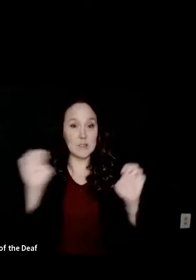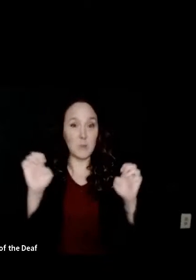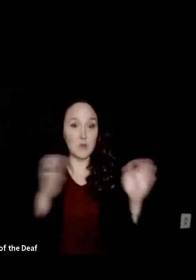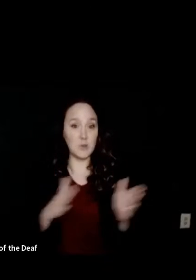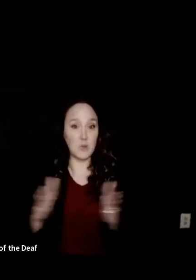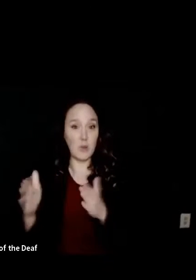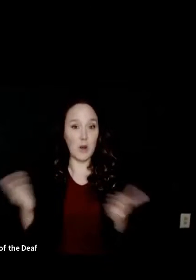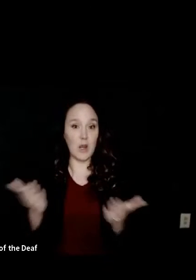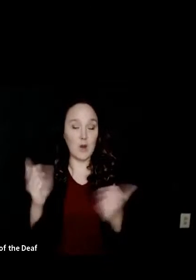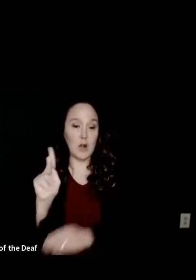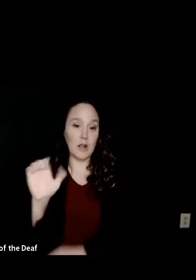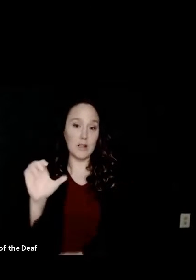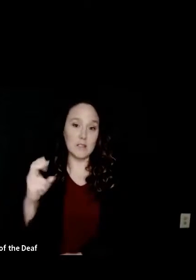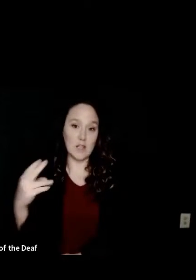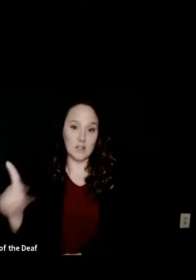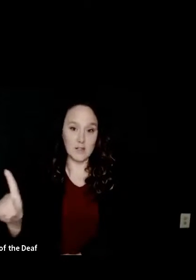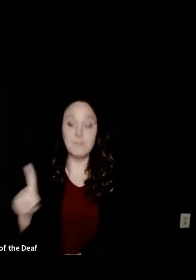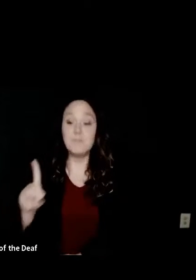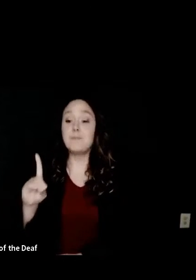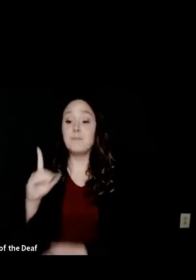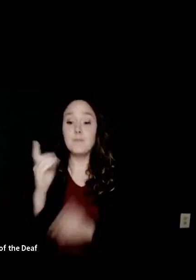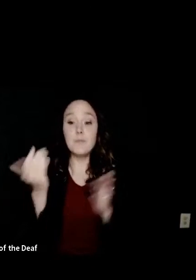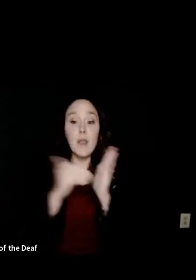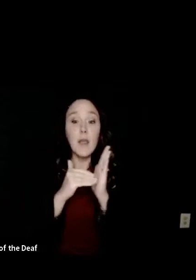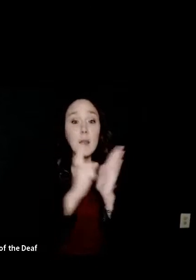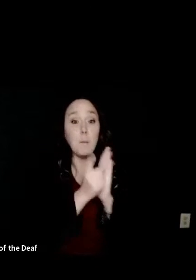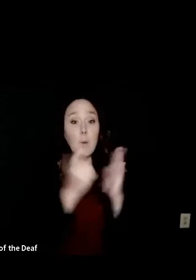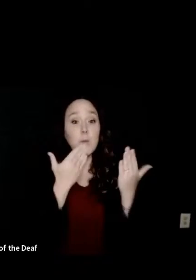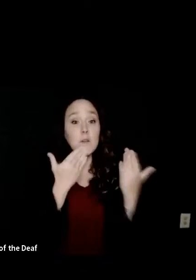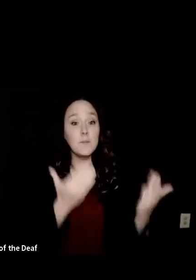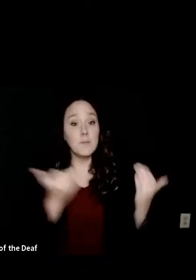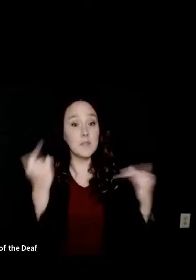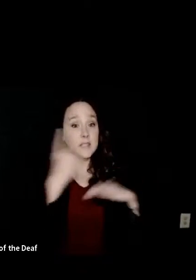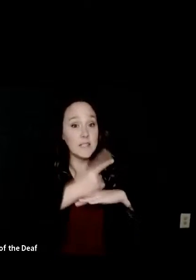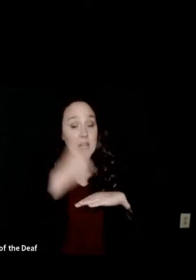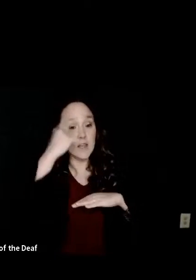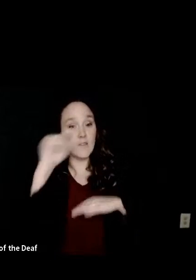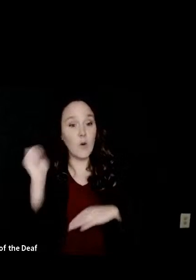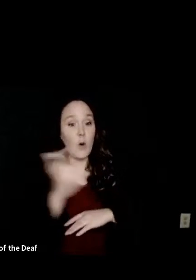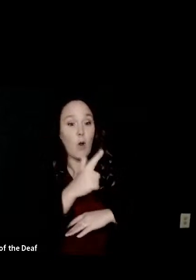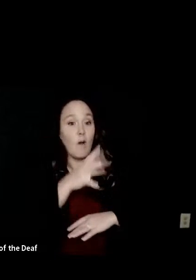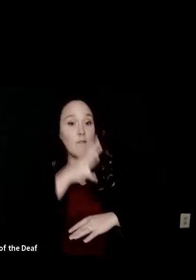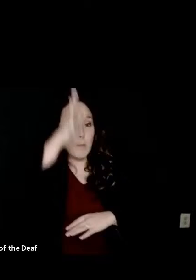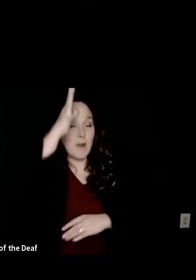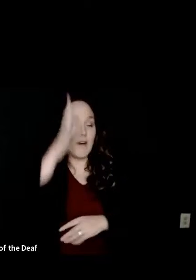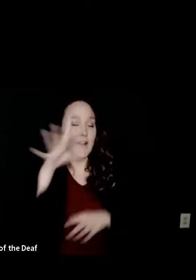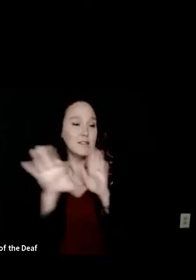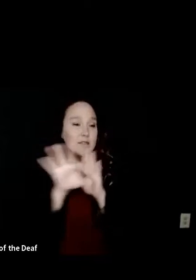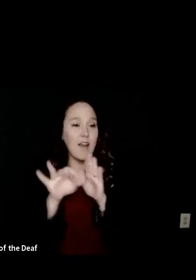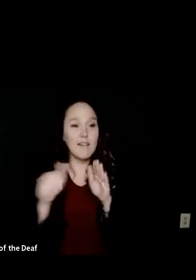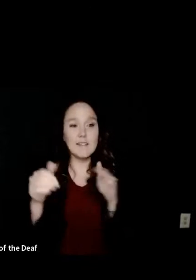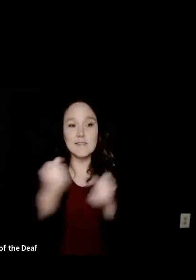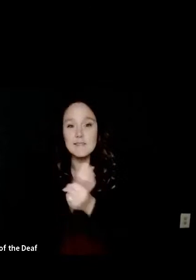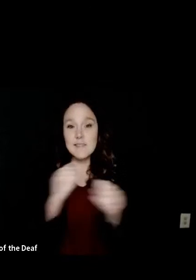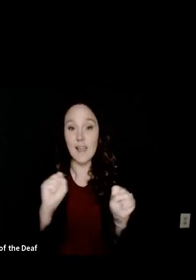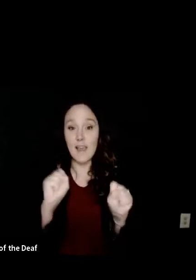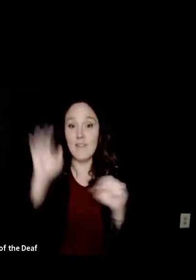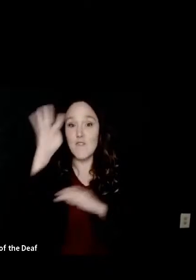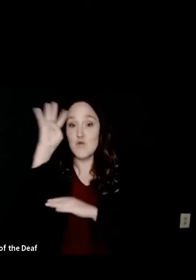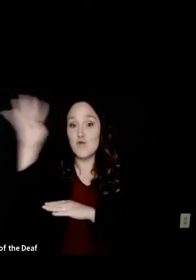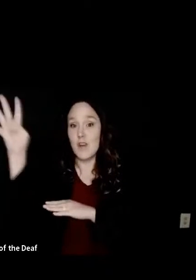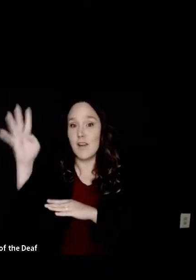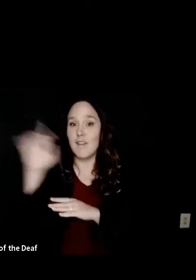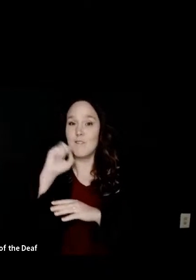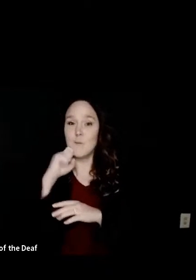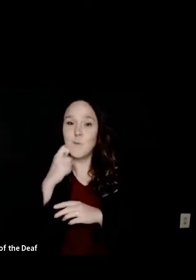Department. Once again, our moment of gratitude today is dedicated to all of the parents who are finding safe, creative ways for